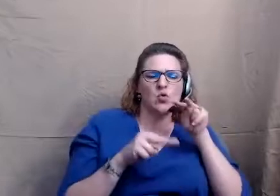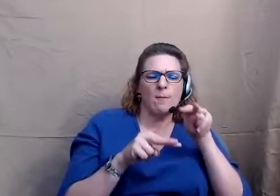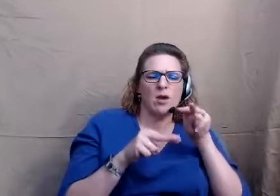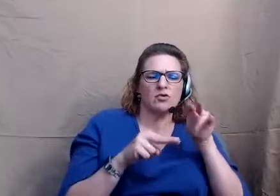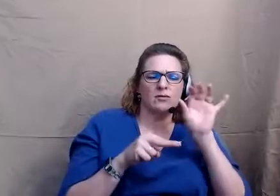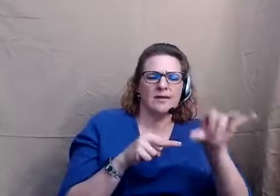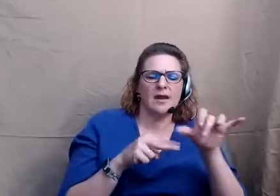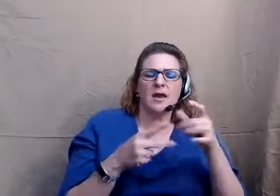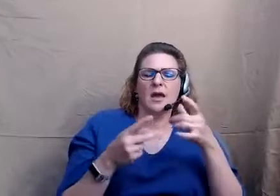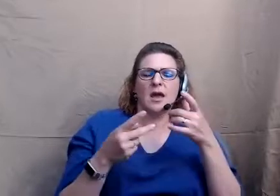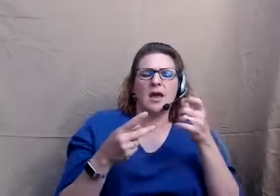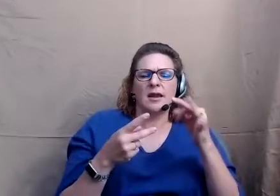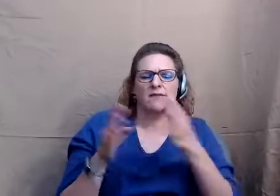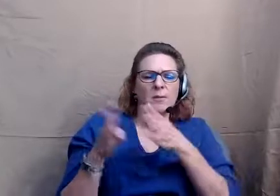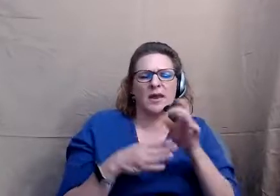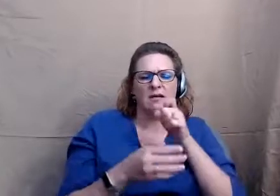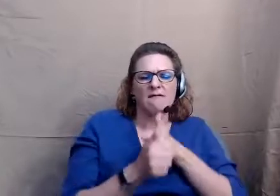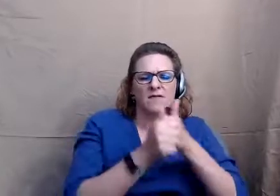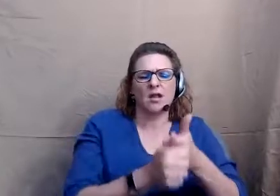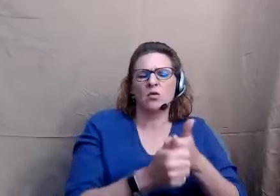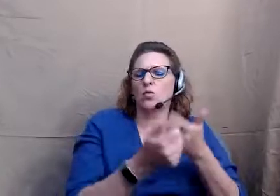what happens when a plan is not followed?